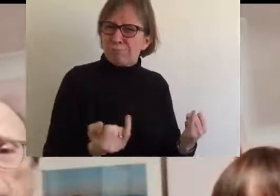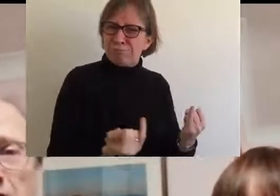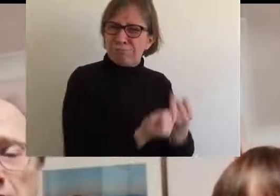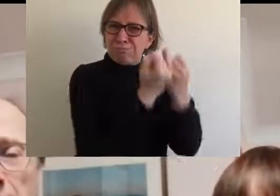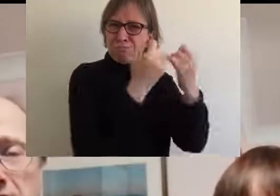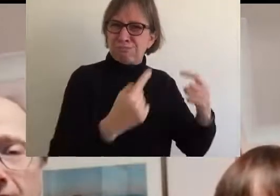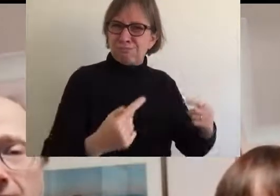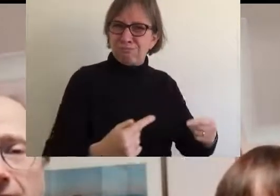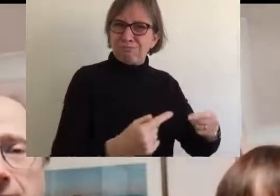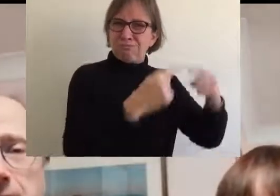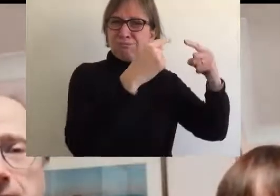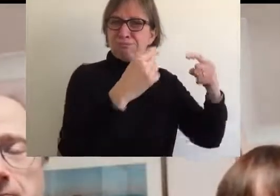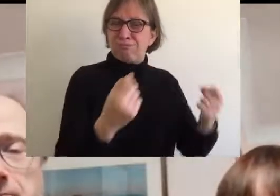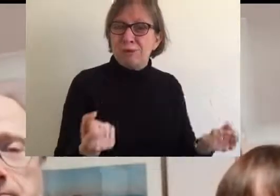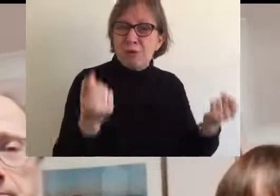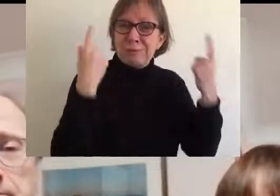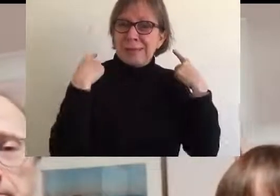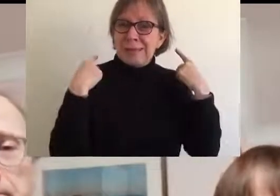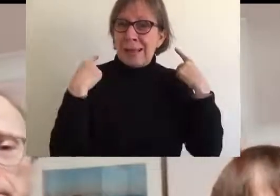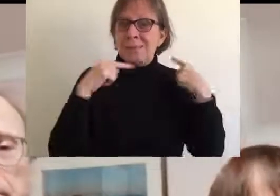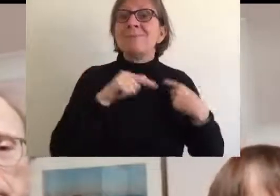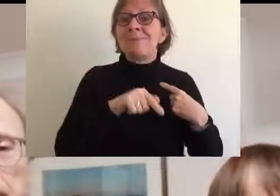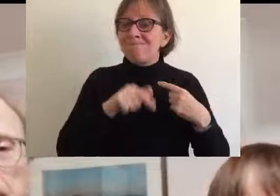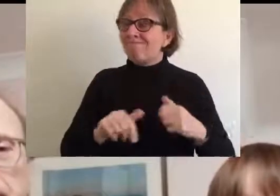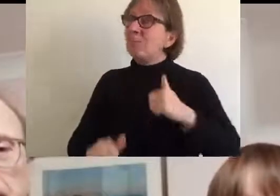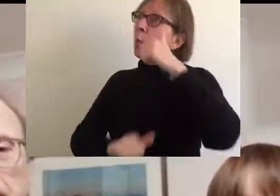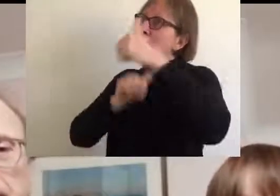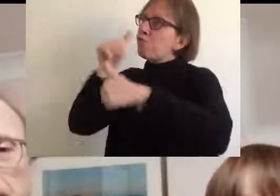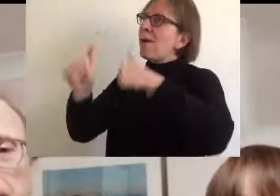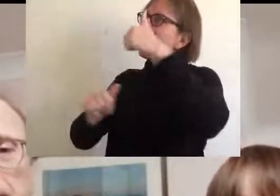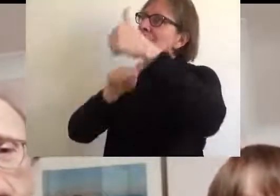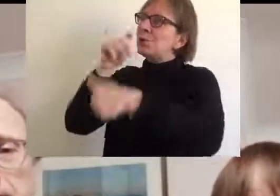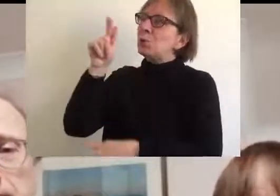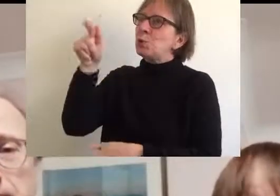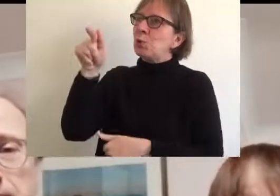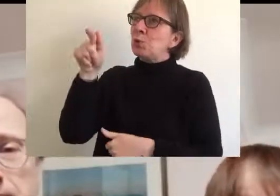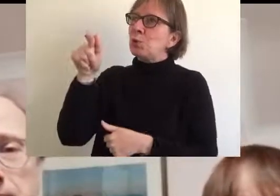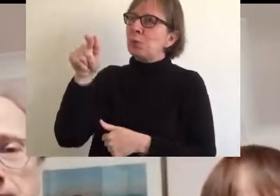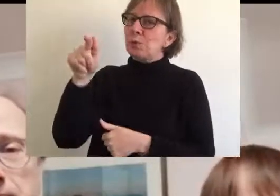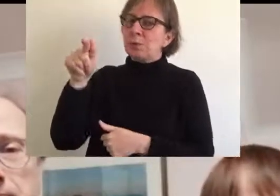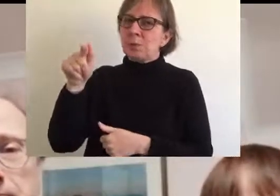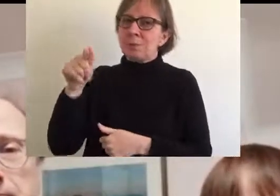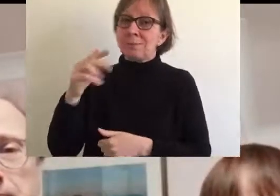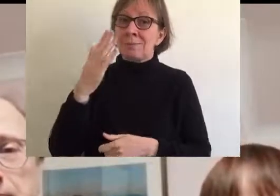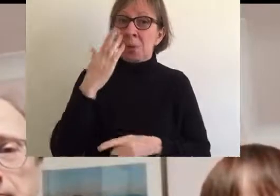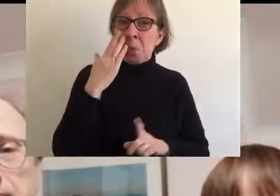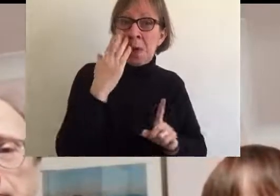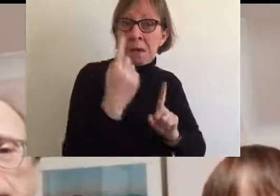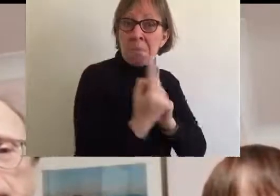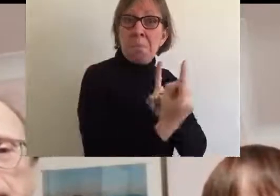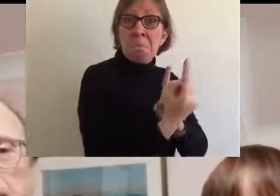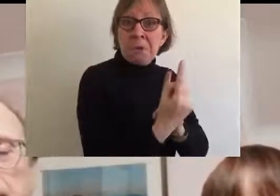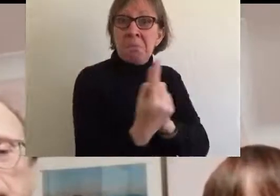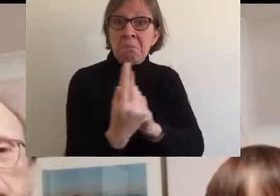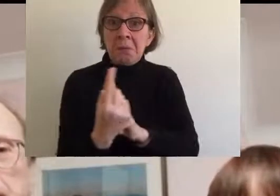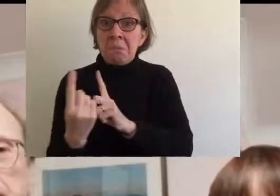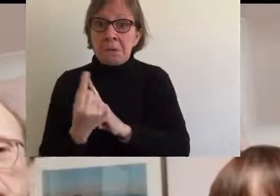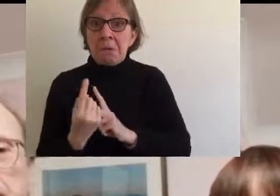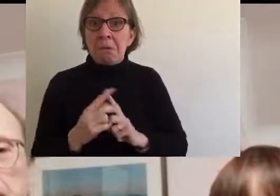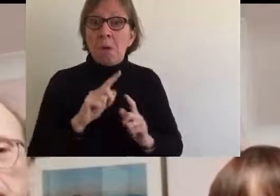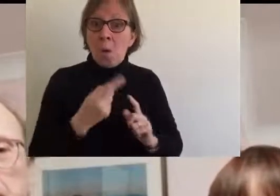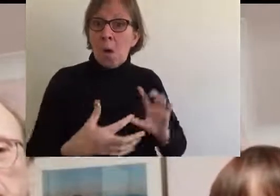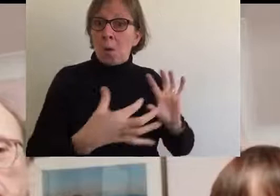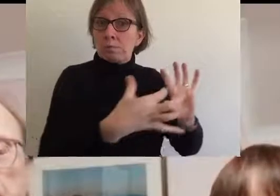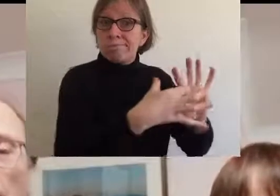and misunderstanding. We sing your praise in the places of encounter and